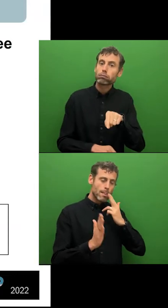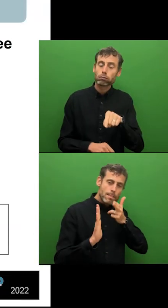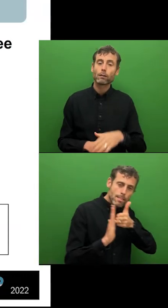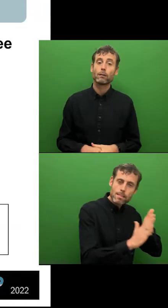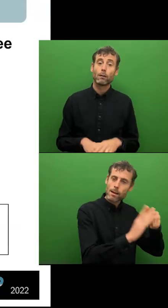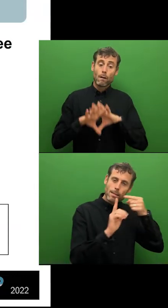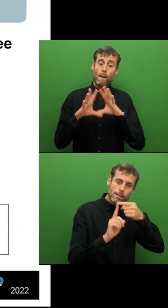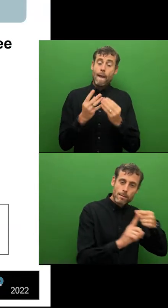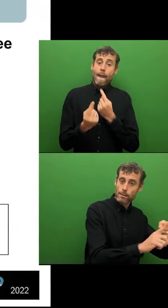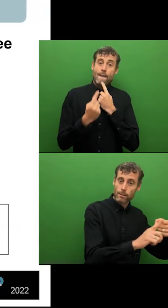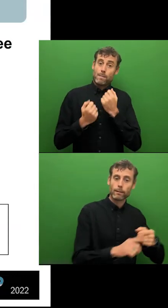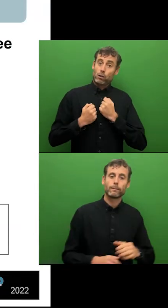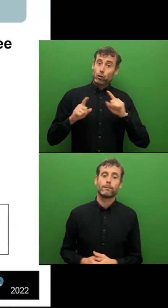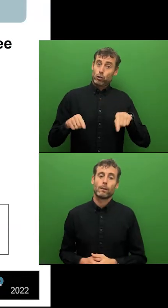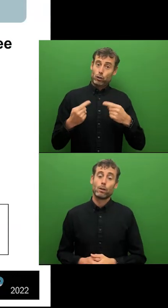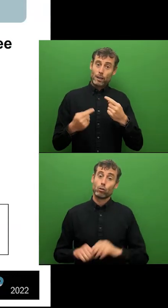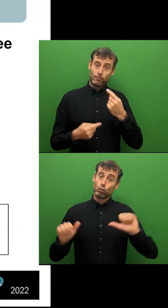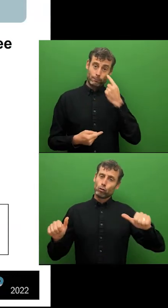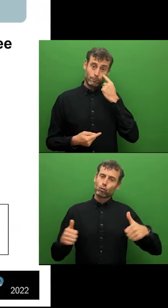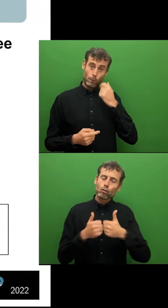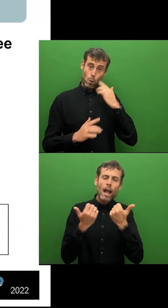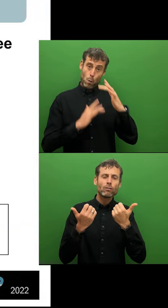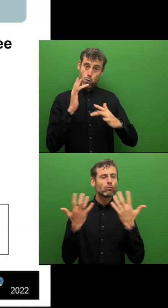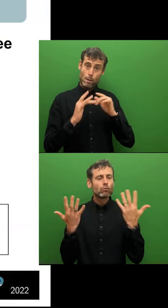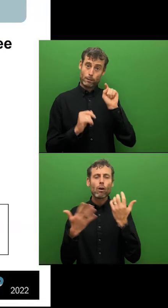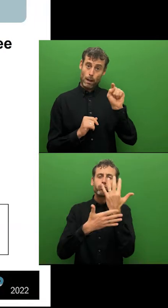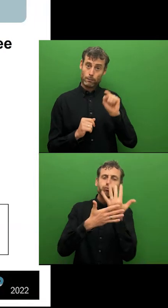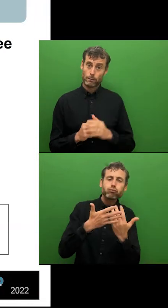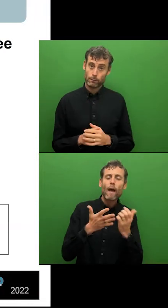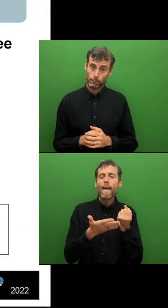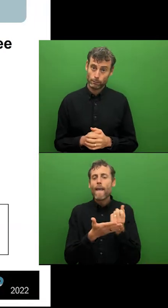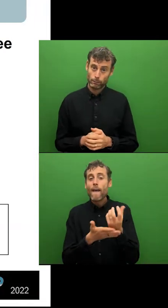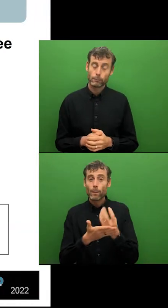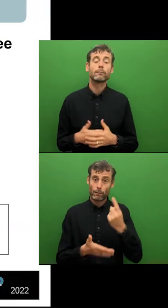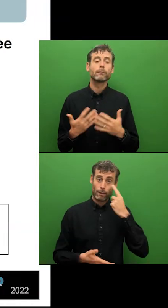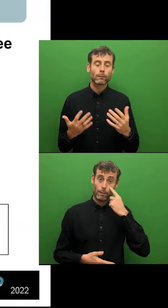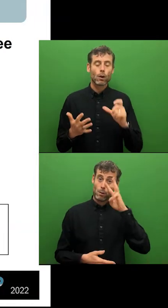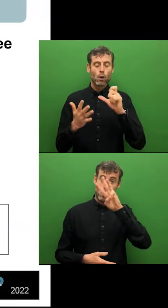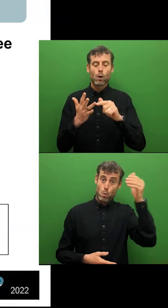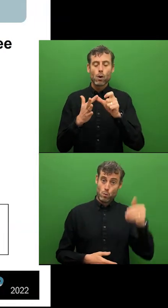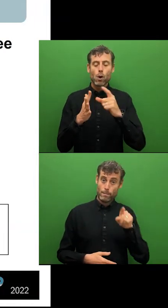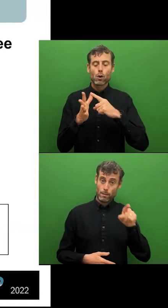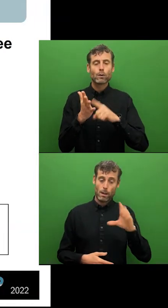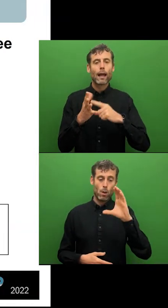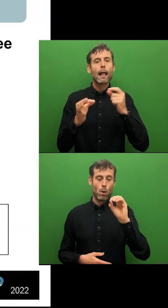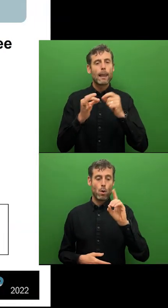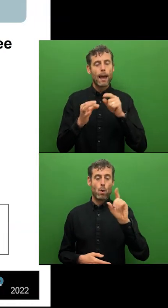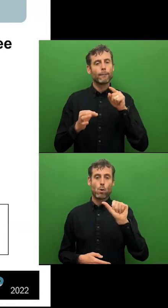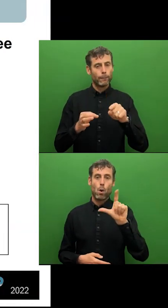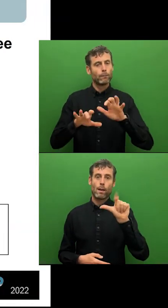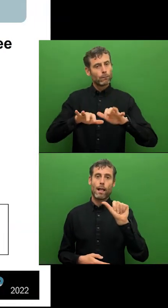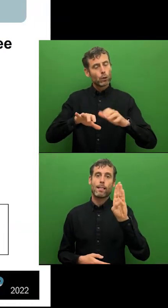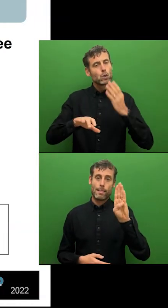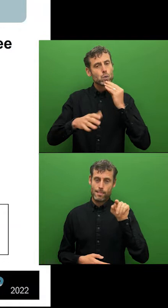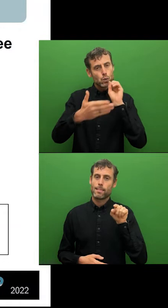of the information about the challenges is on the SLRTP 2022 website. We are using CodaLab as a platform to